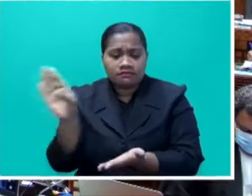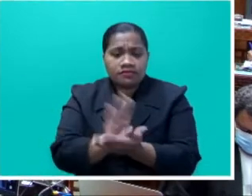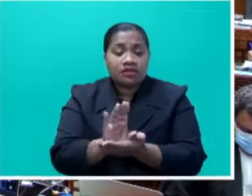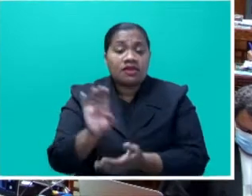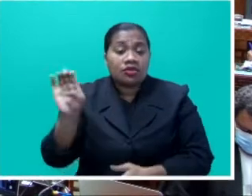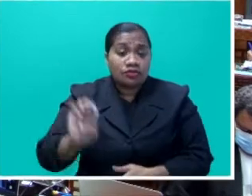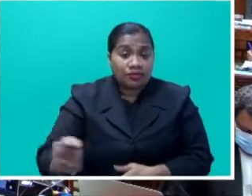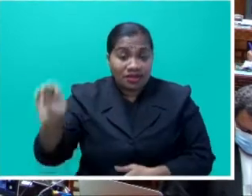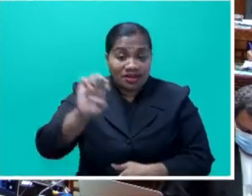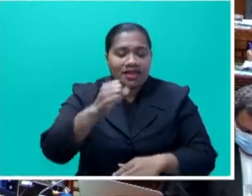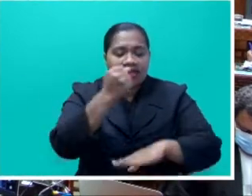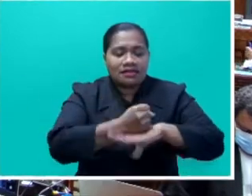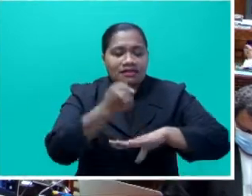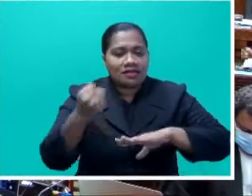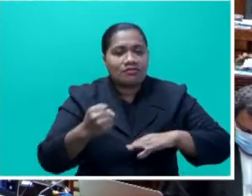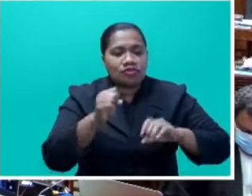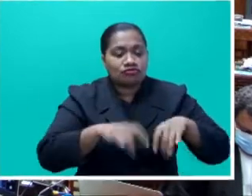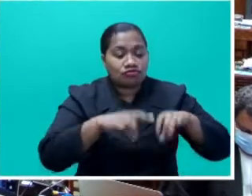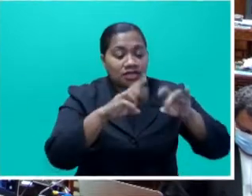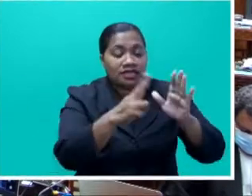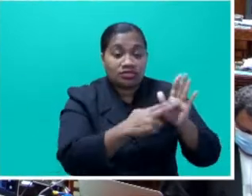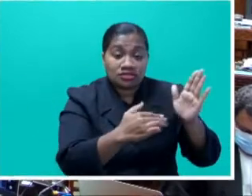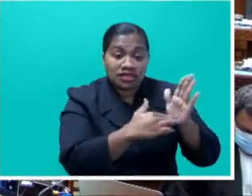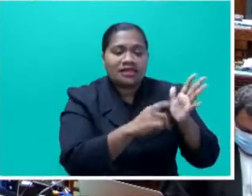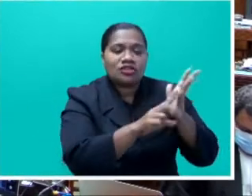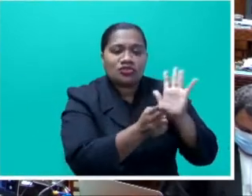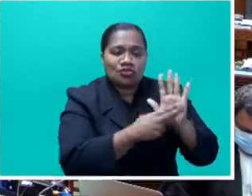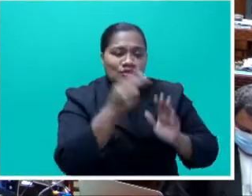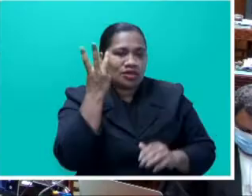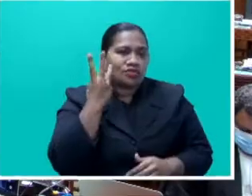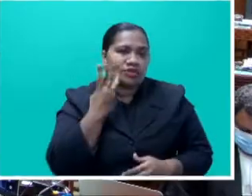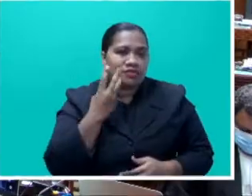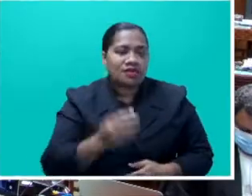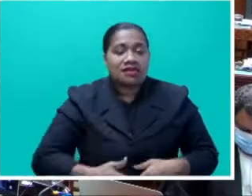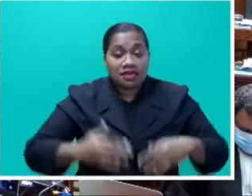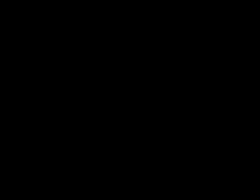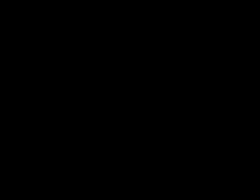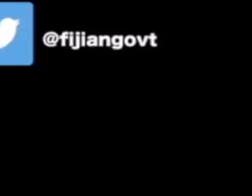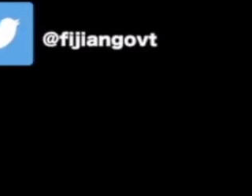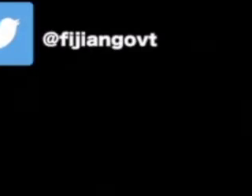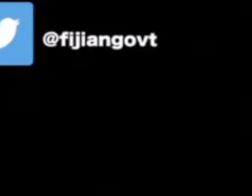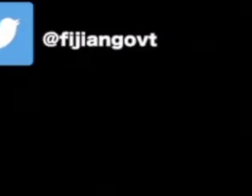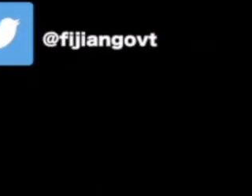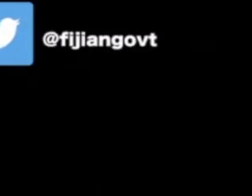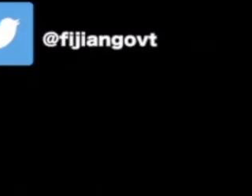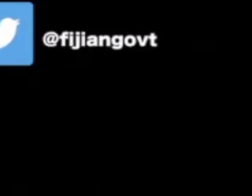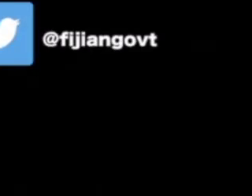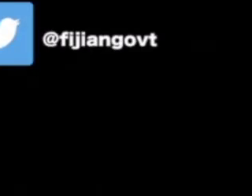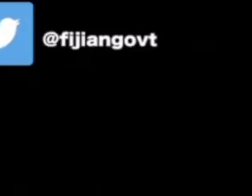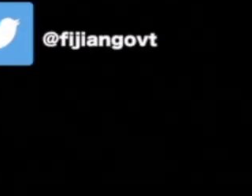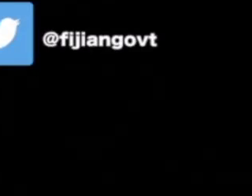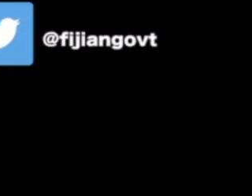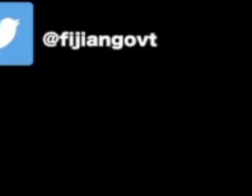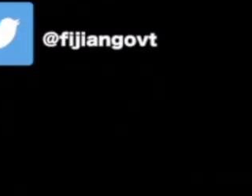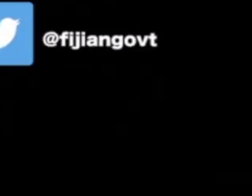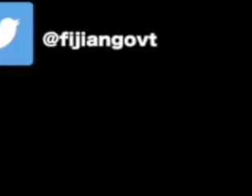of Australia, New Zealand, and the UN Women. Mr. Speaker said, thank you. Thank you.